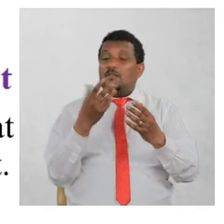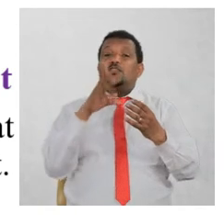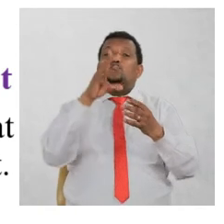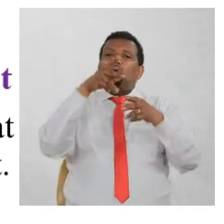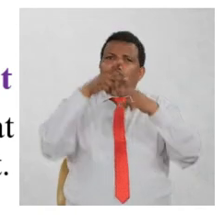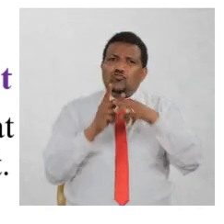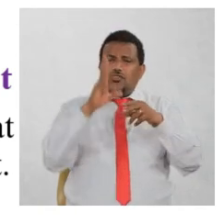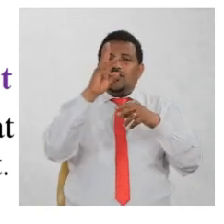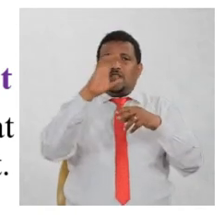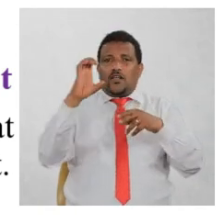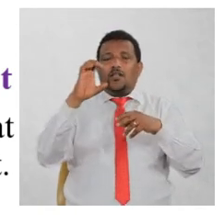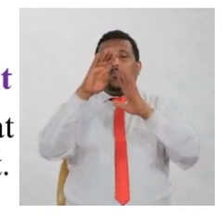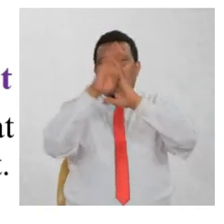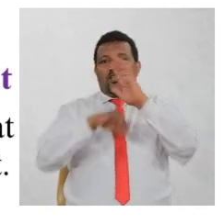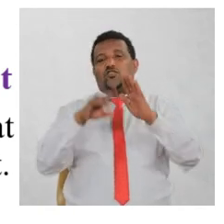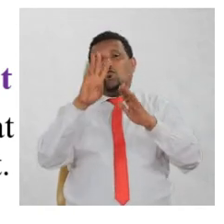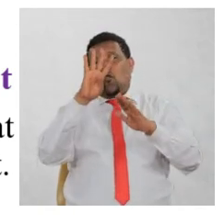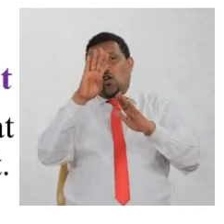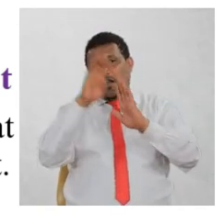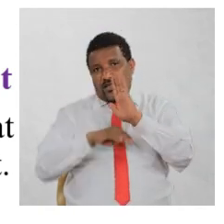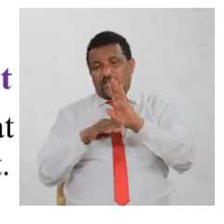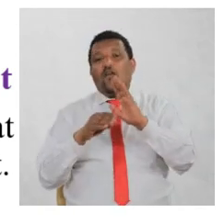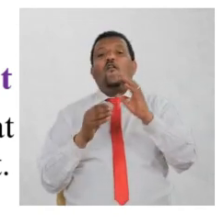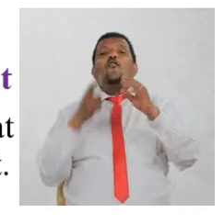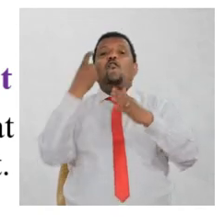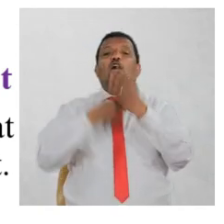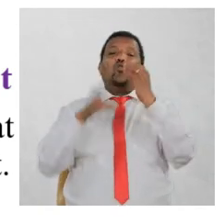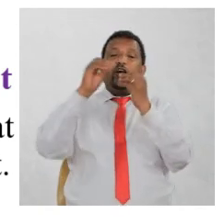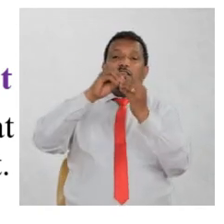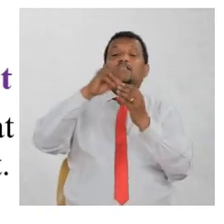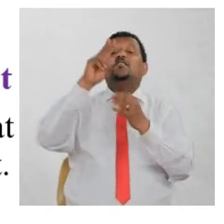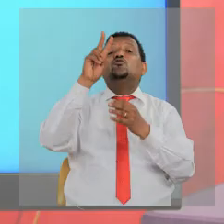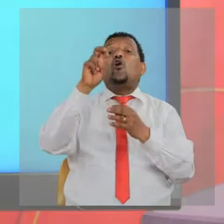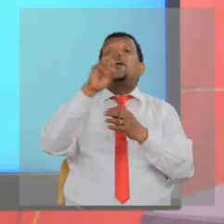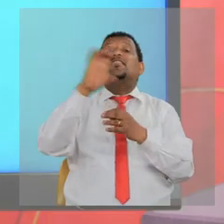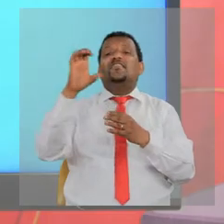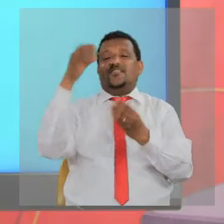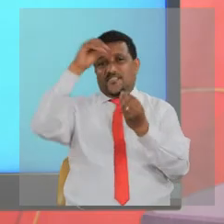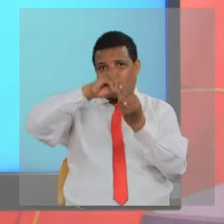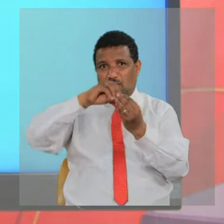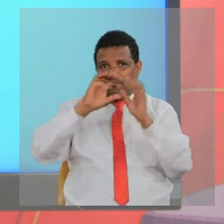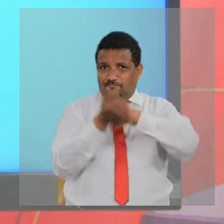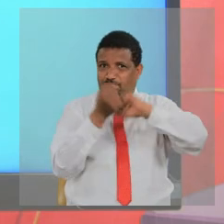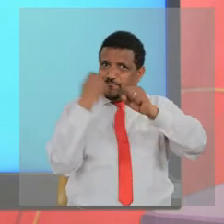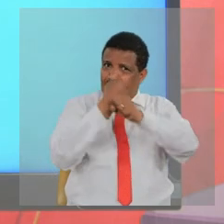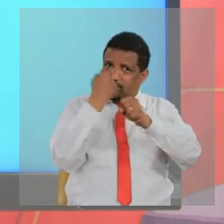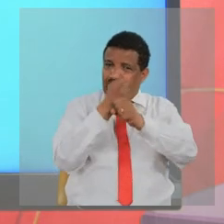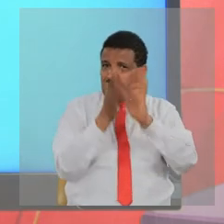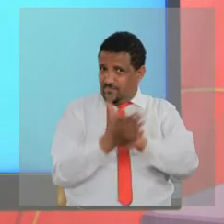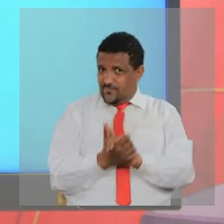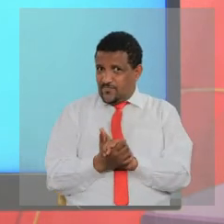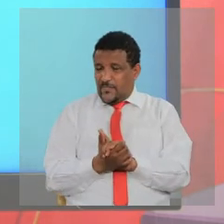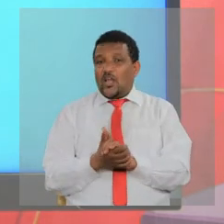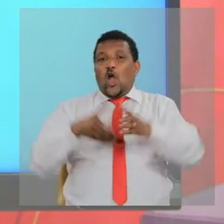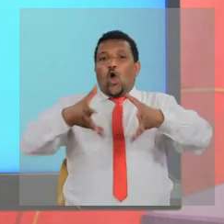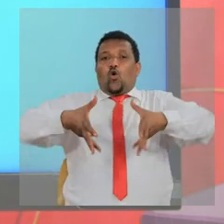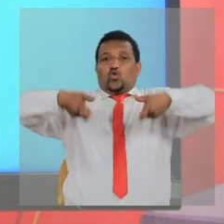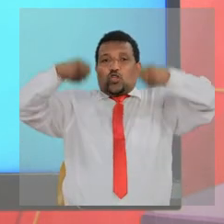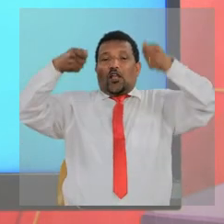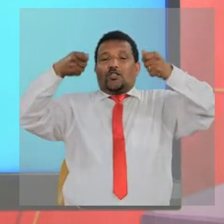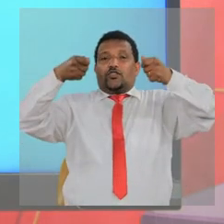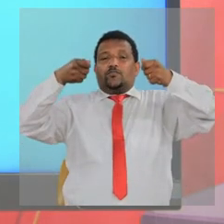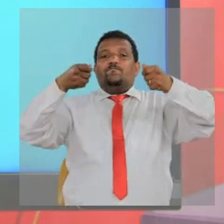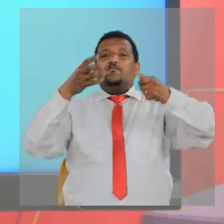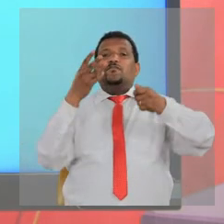minus 400. So this is the value added, which is 200 birr. Again, if a quintal of flour